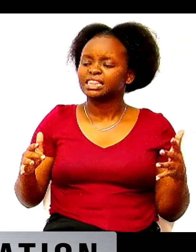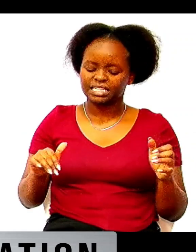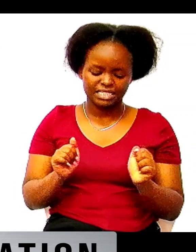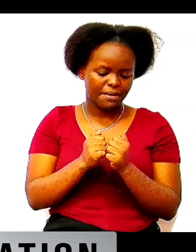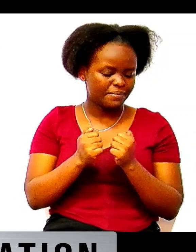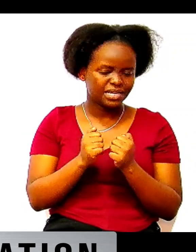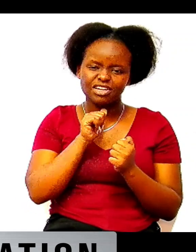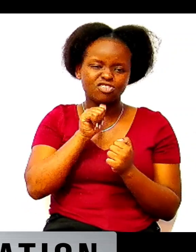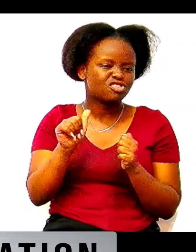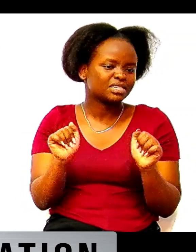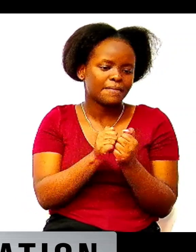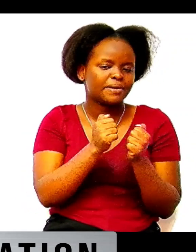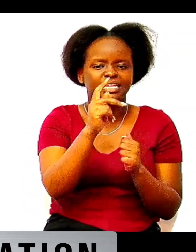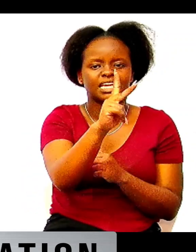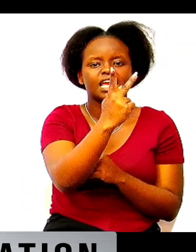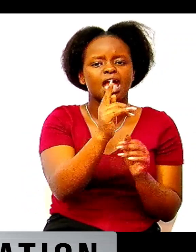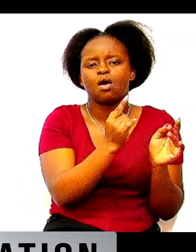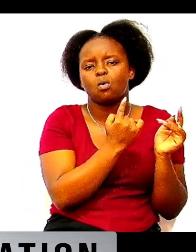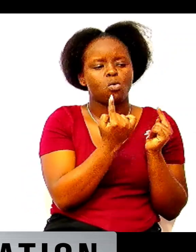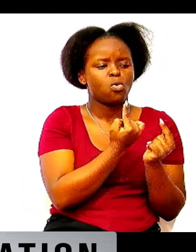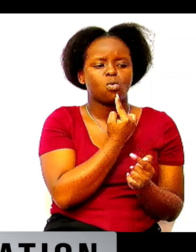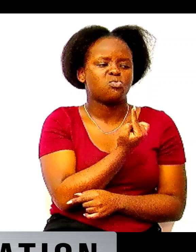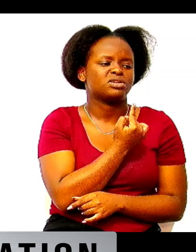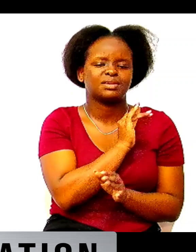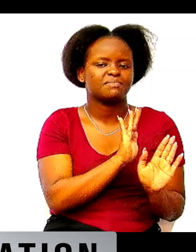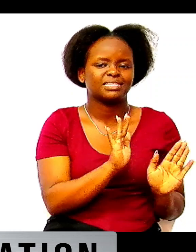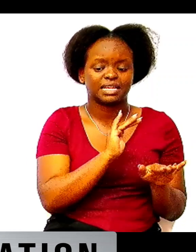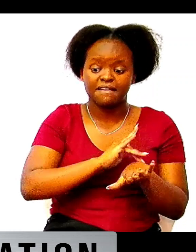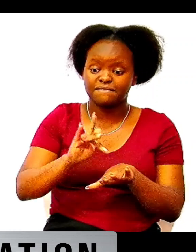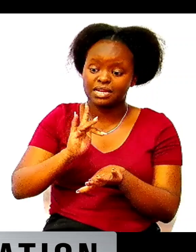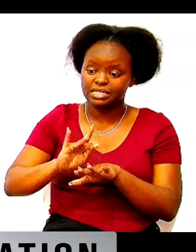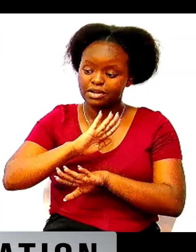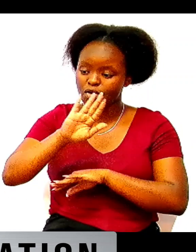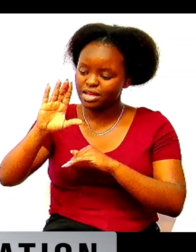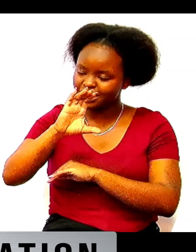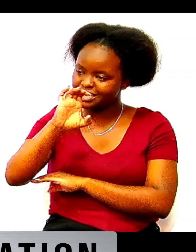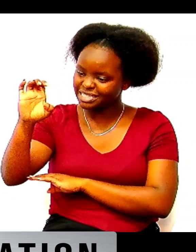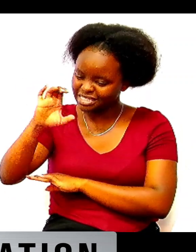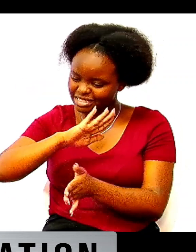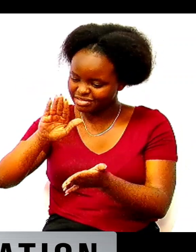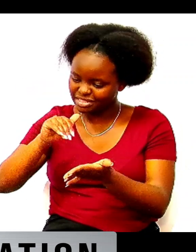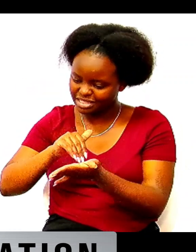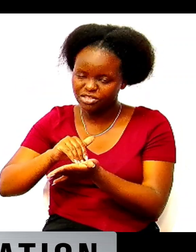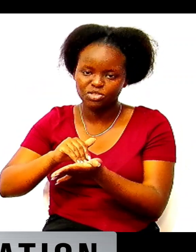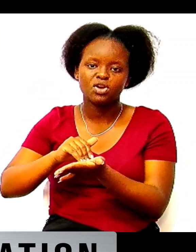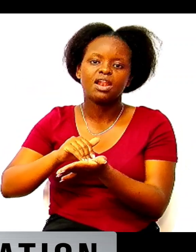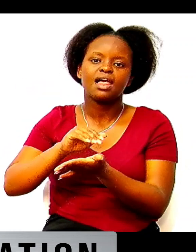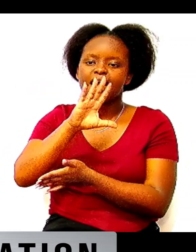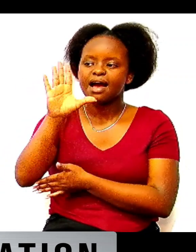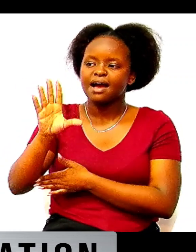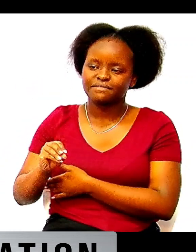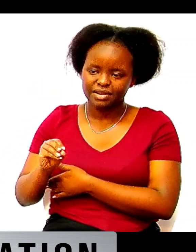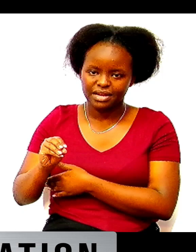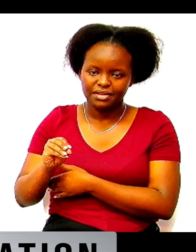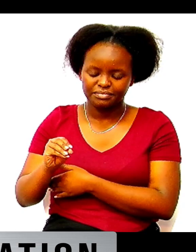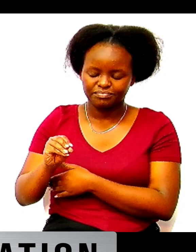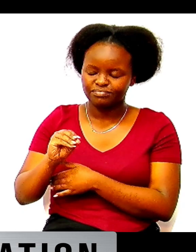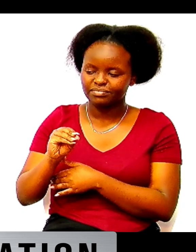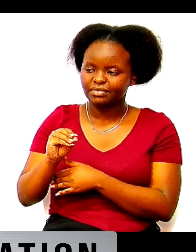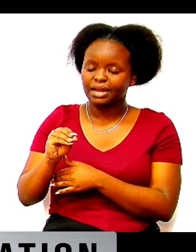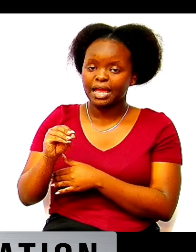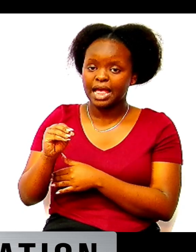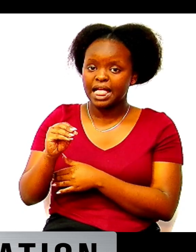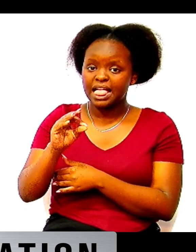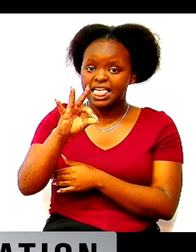just happening in Kenya. They are affecting Eastern Central Africa, and especially East Africa, Tanzania, Uganda, and Kenya seem to be